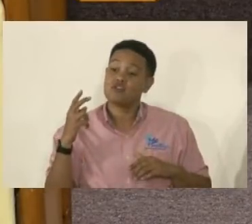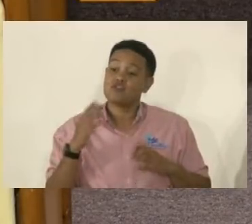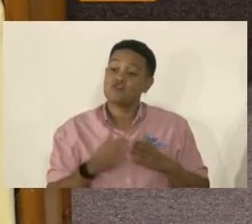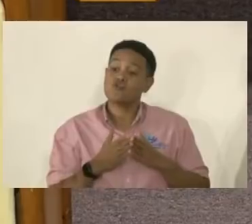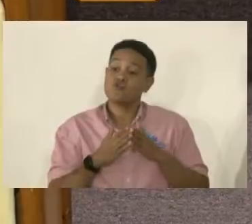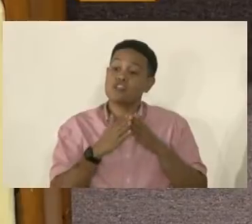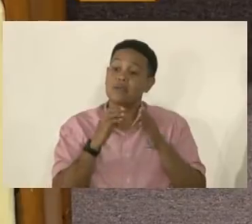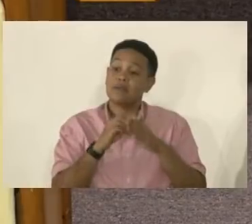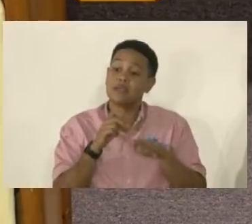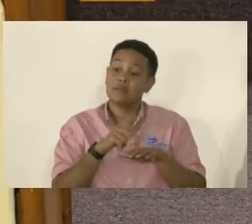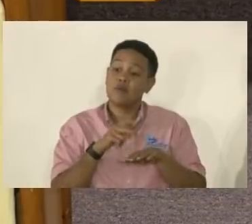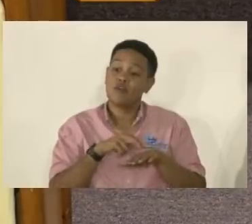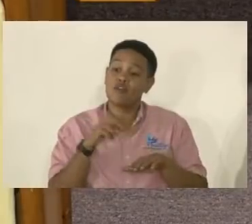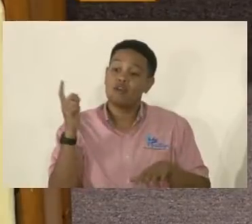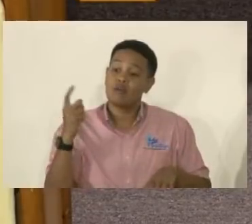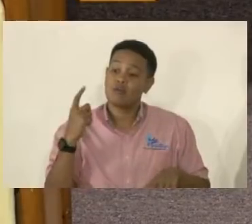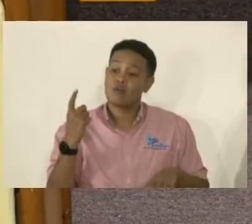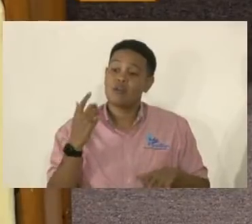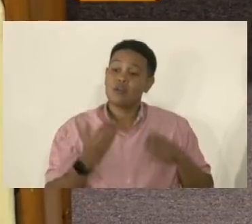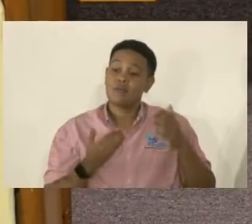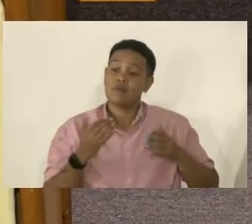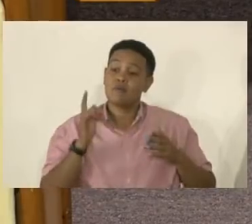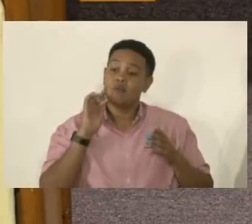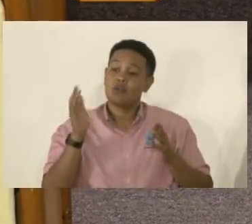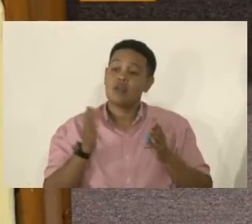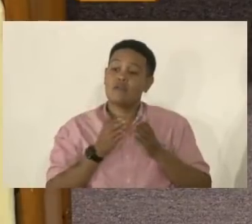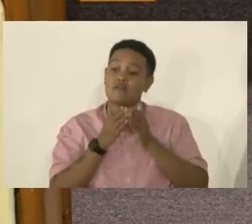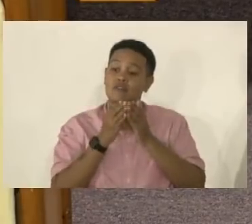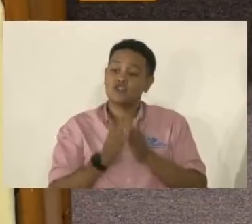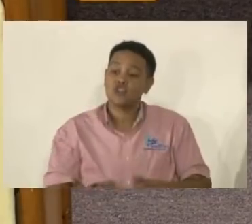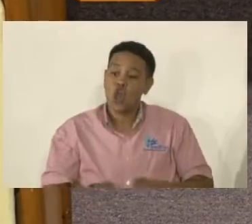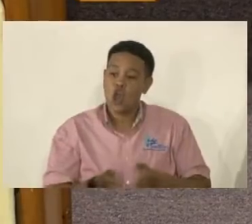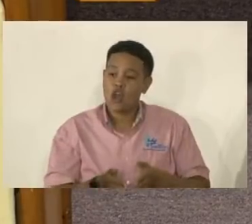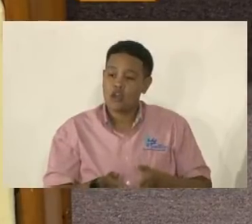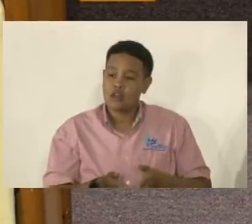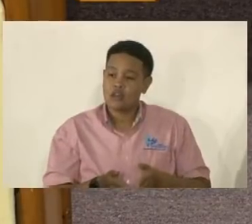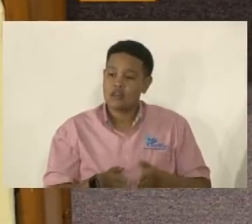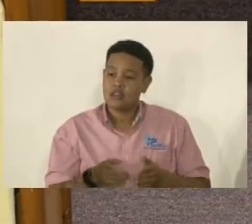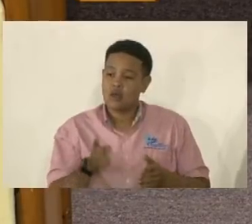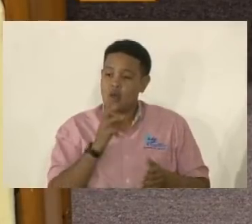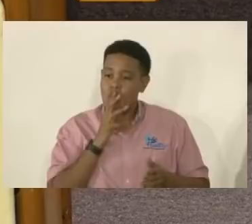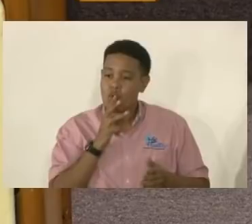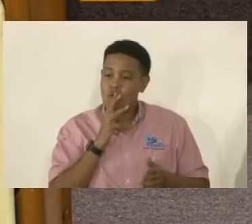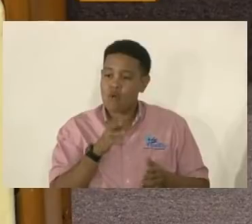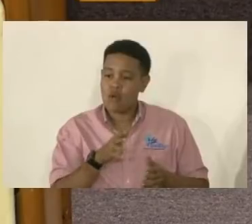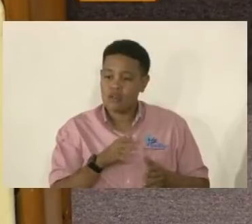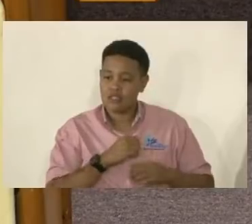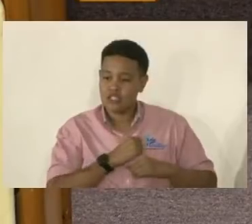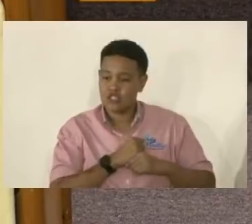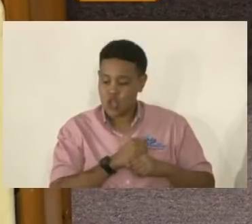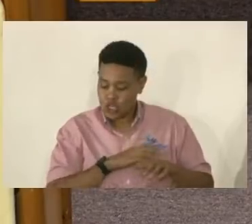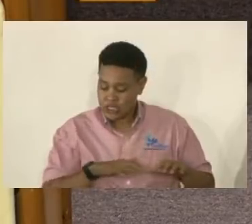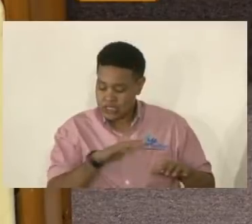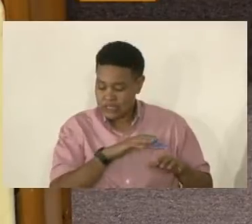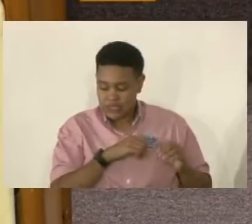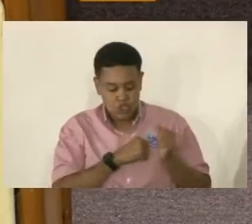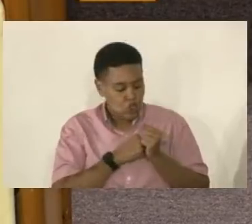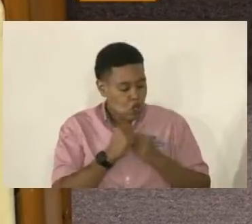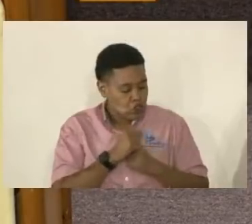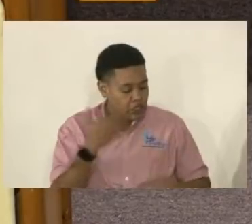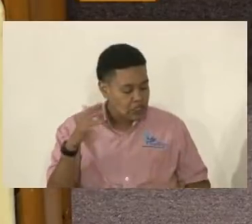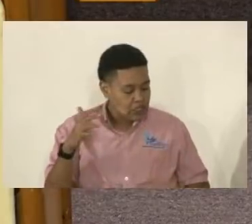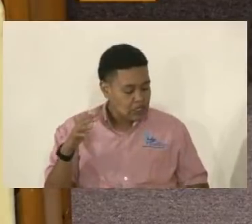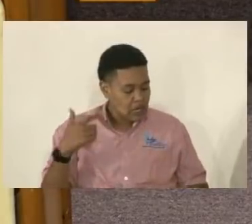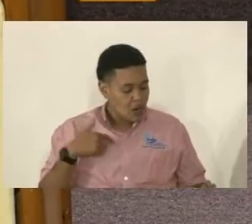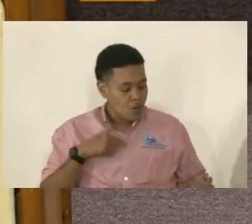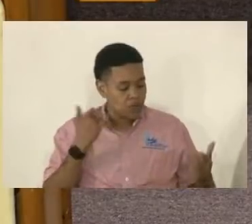Port Royal, one of them probably would have sunk. That is how degraded our border security infrastructure was. And we are